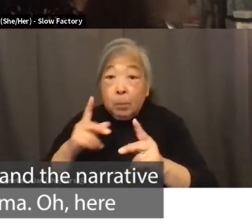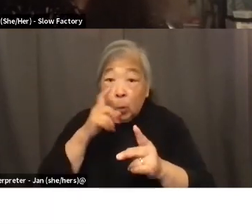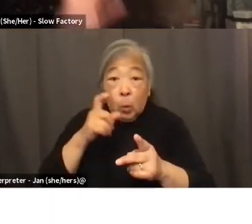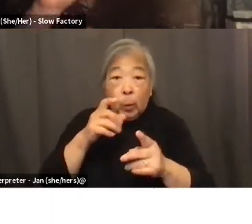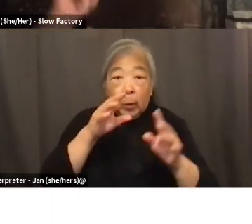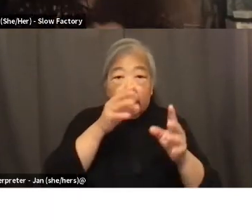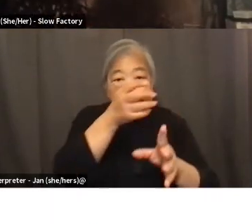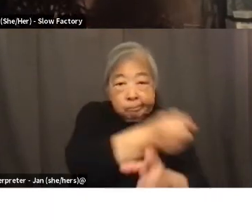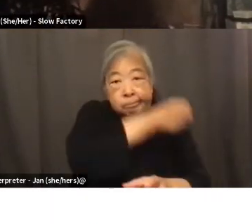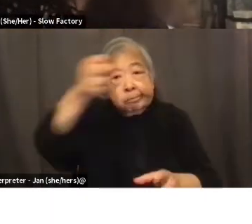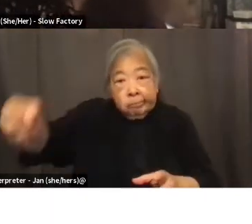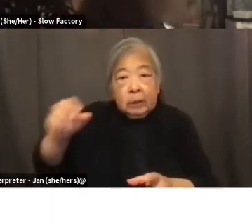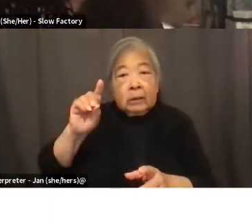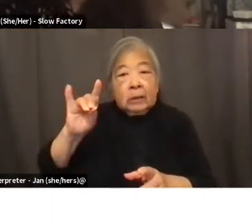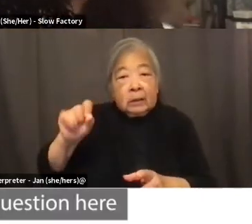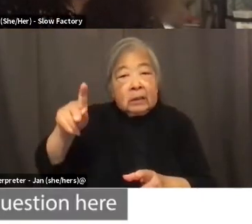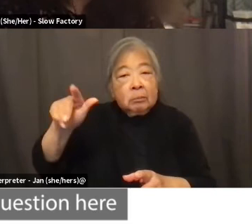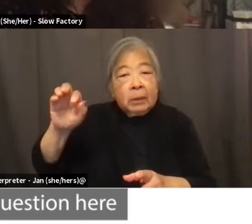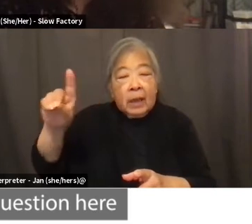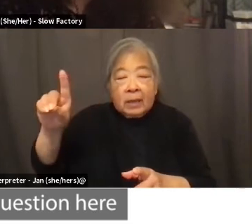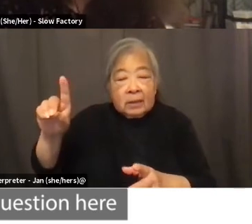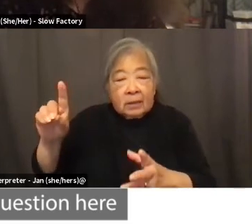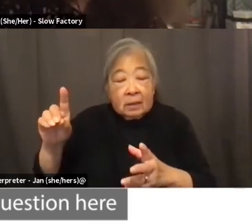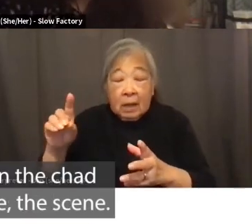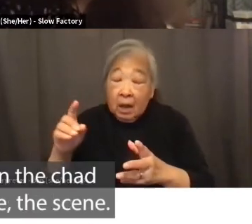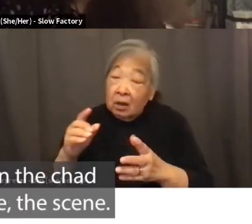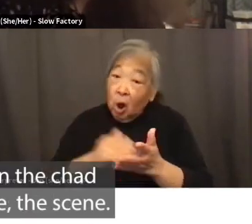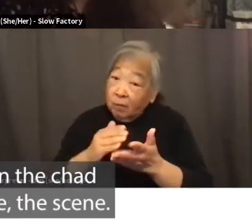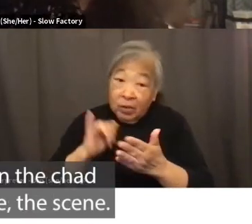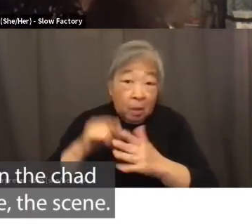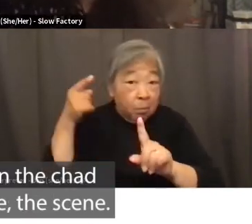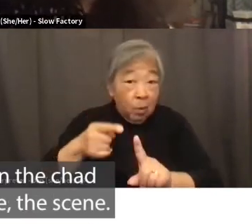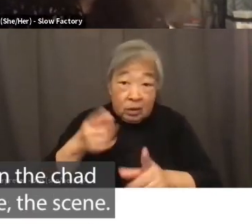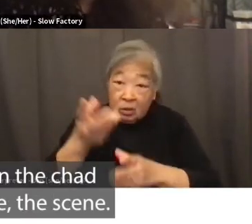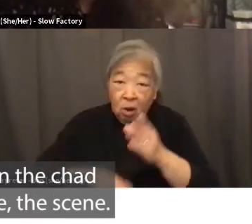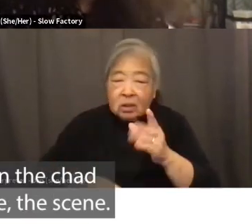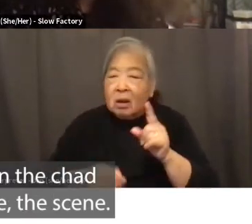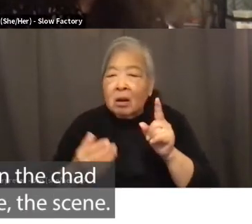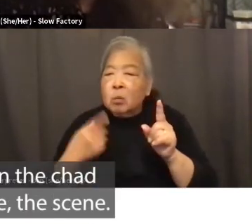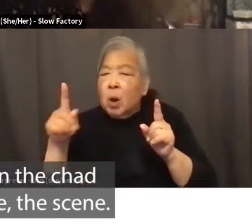Oh, here she is. I have a quick question here that is stuck in the chat from